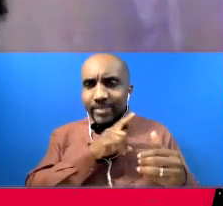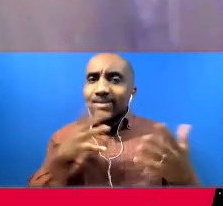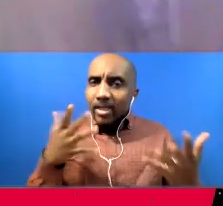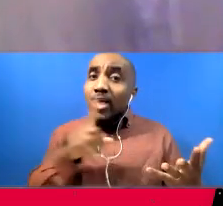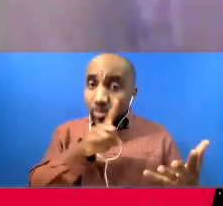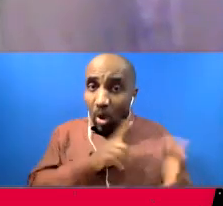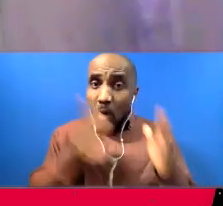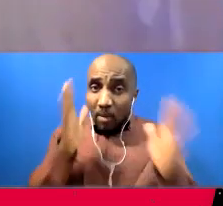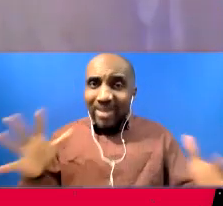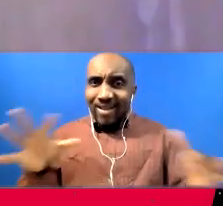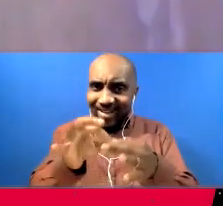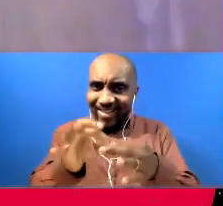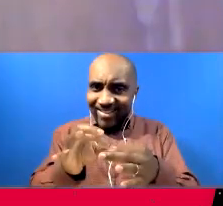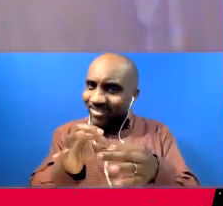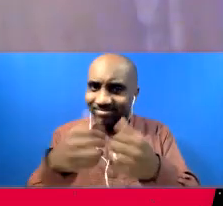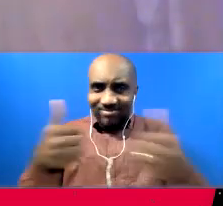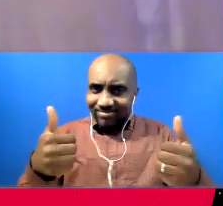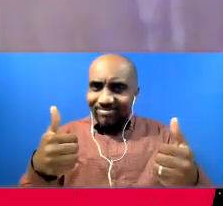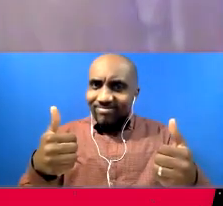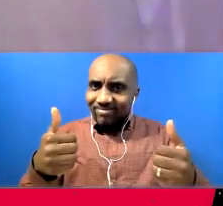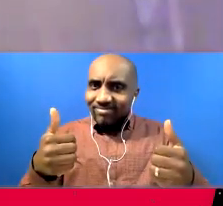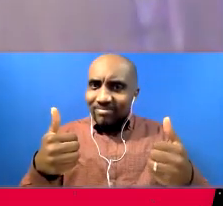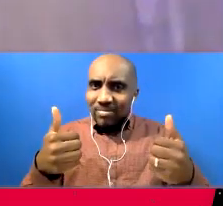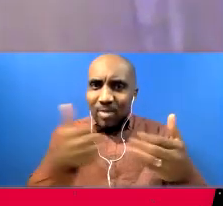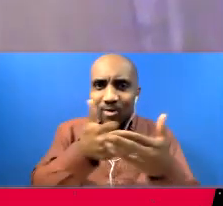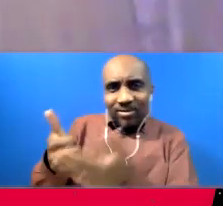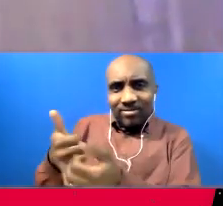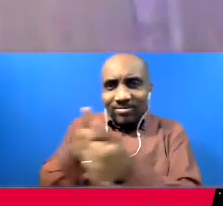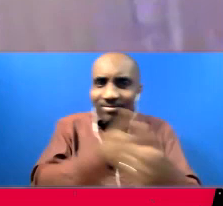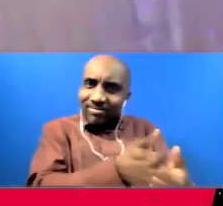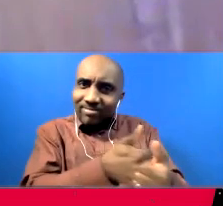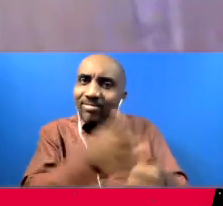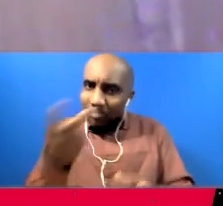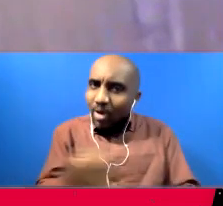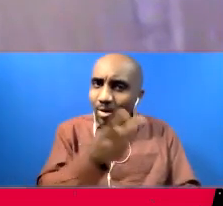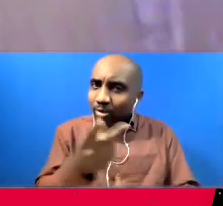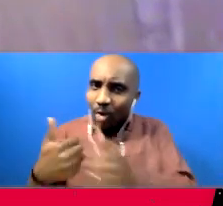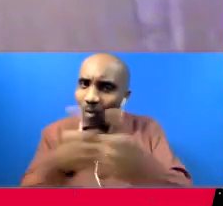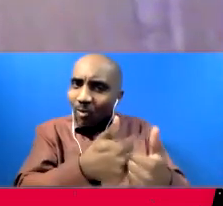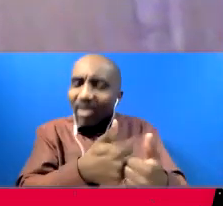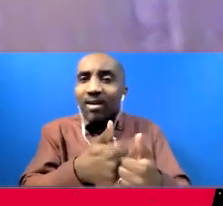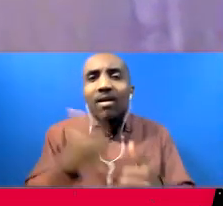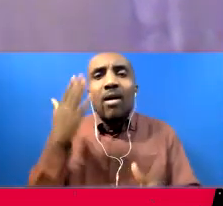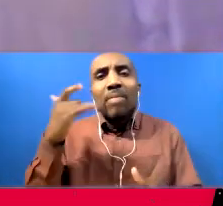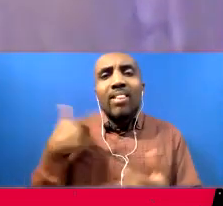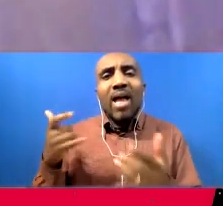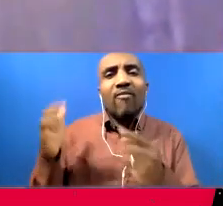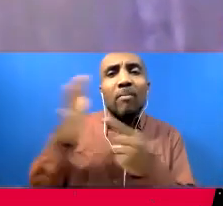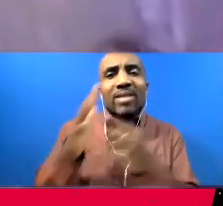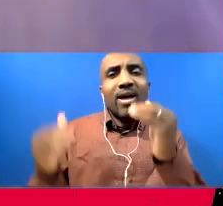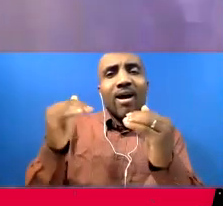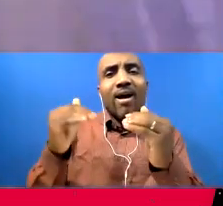reason for us to connect our struggles. And it goes both ways. So when we look to the Black Lives Matter uprisings that